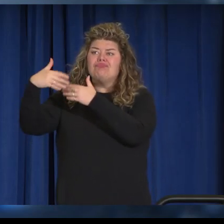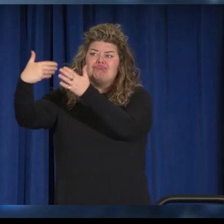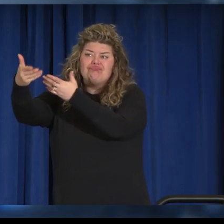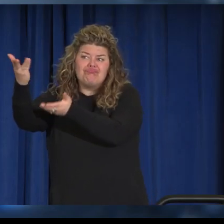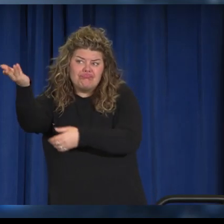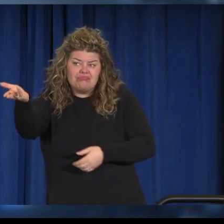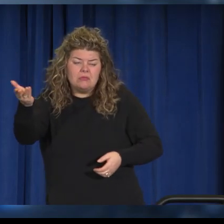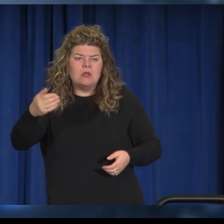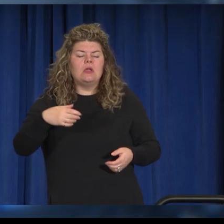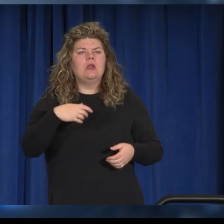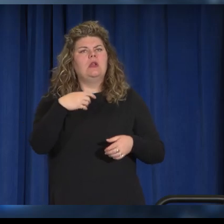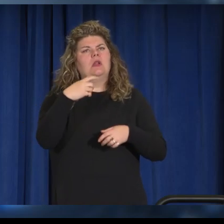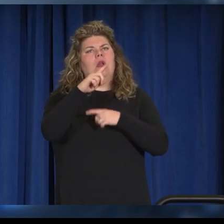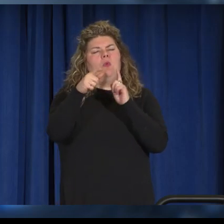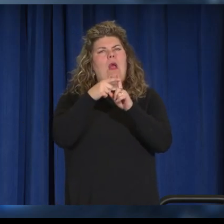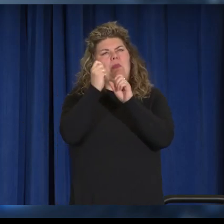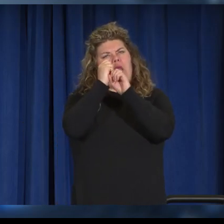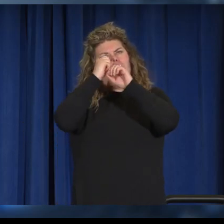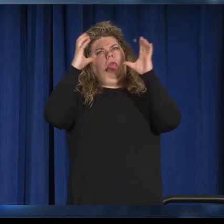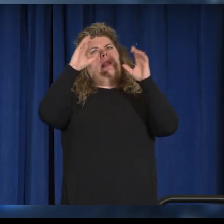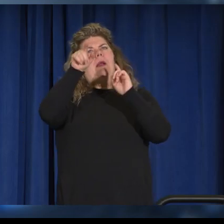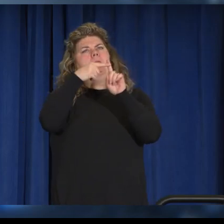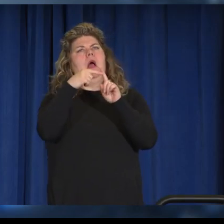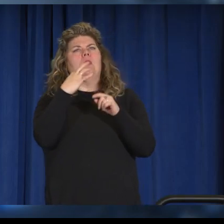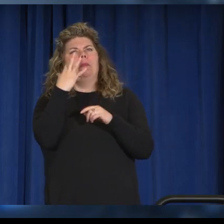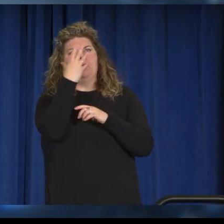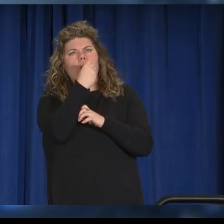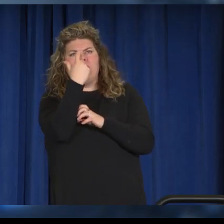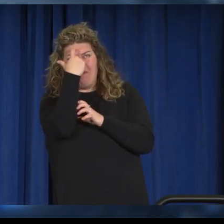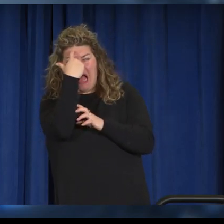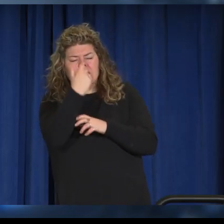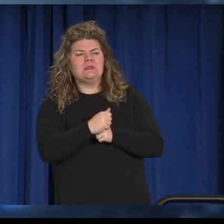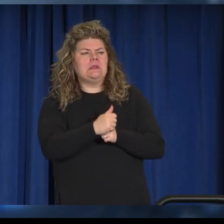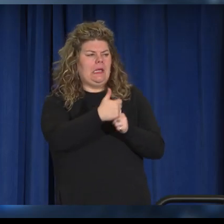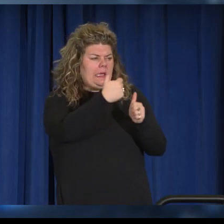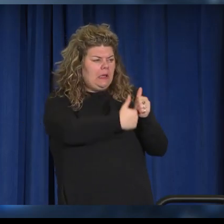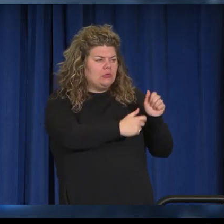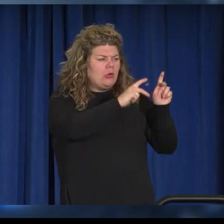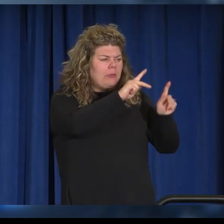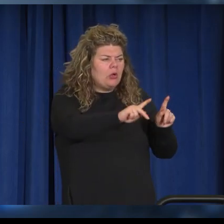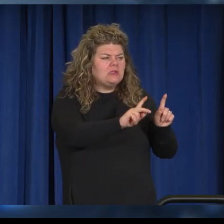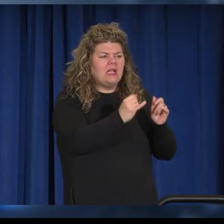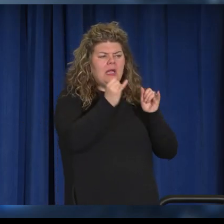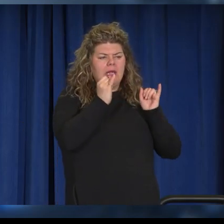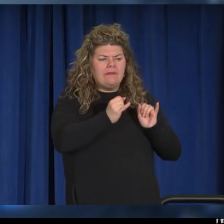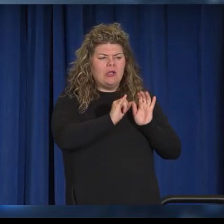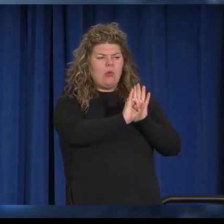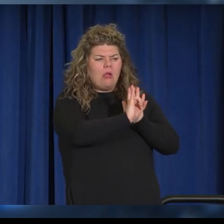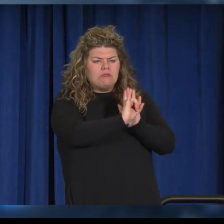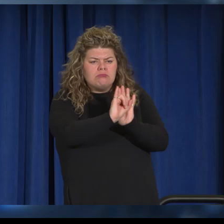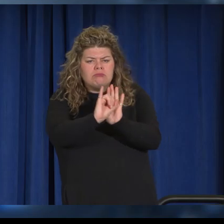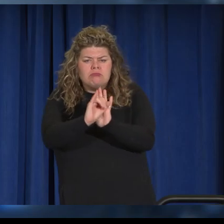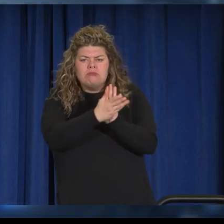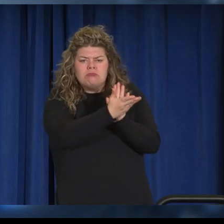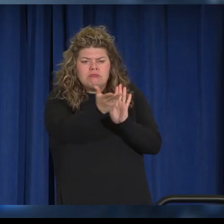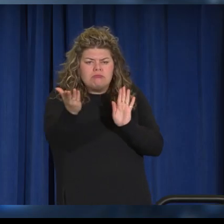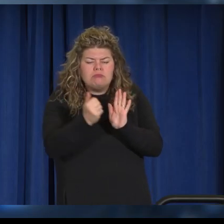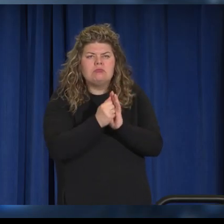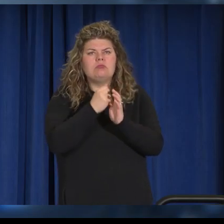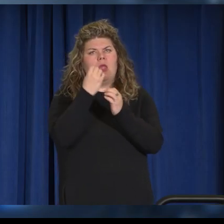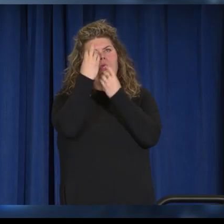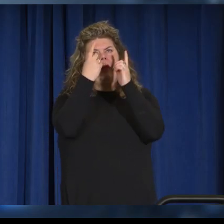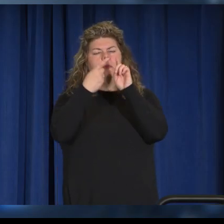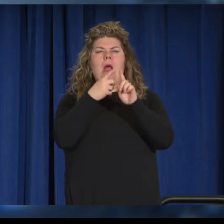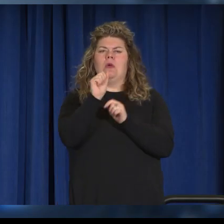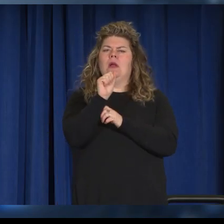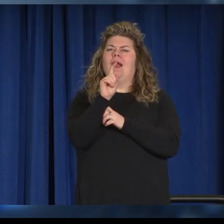So when we think about beautiful minds and individuality in that way, and we start to think about the concepts of